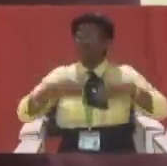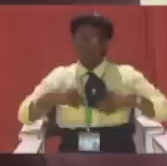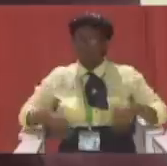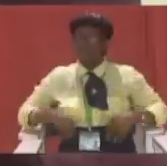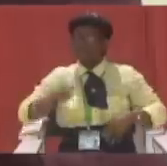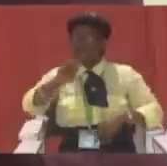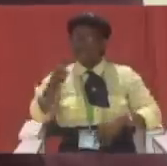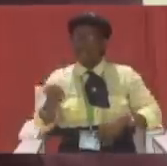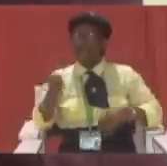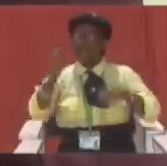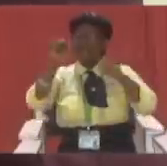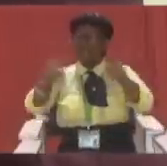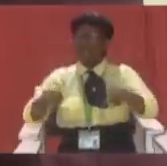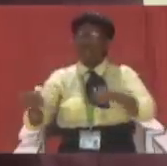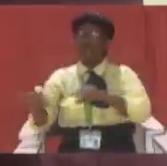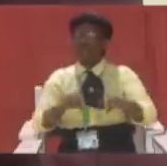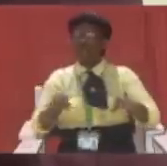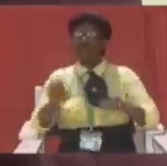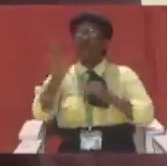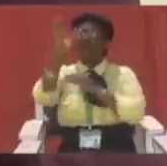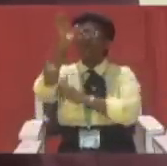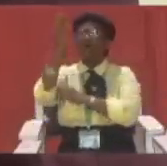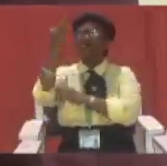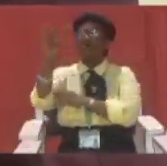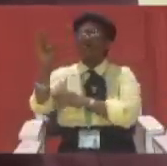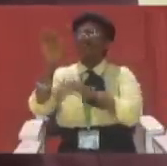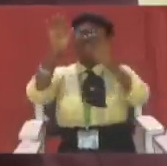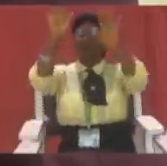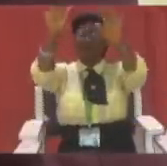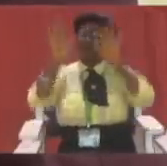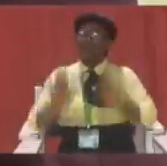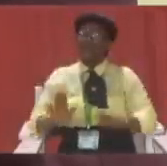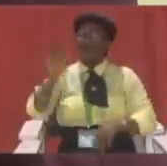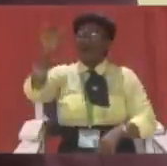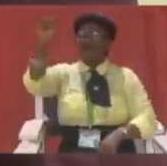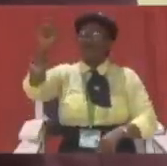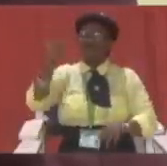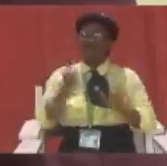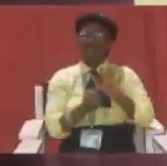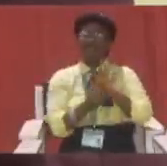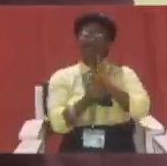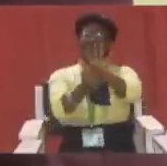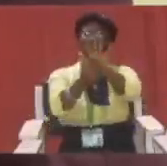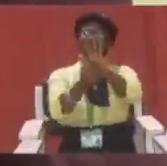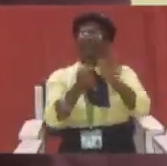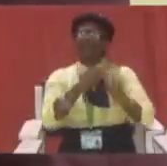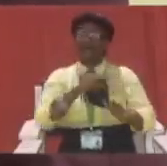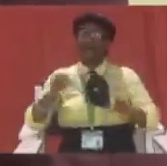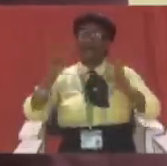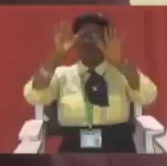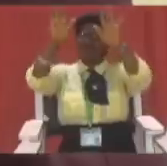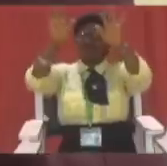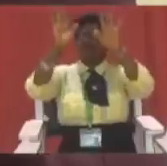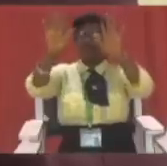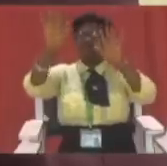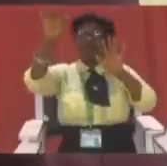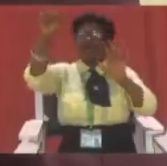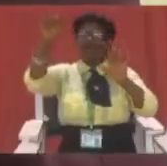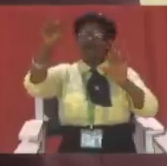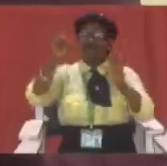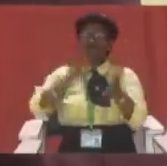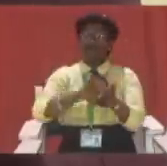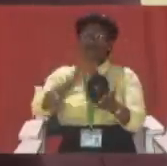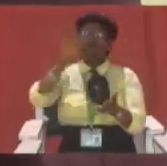the God of miracles, signs, and wonders, glory be to your holy name.